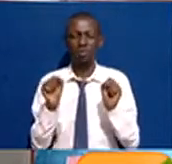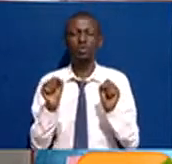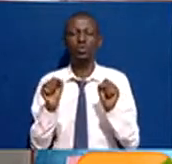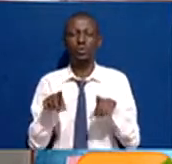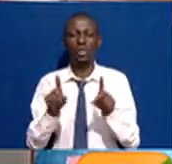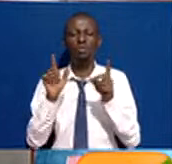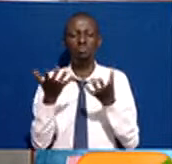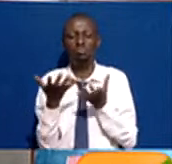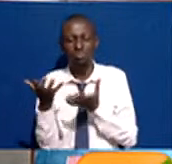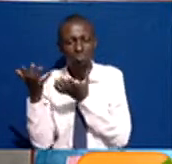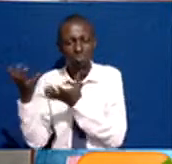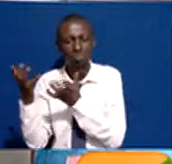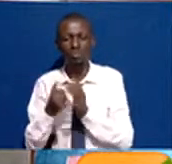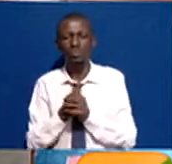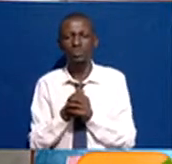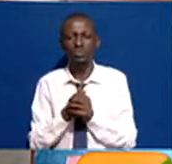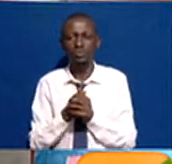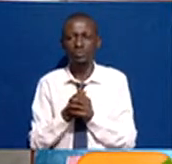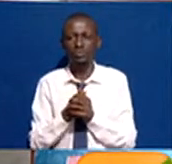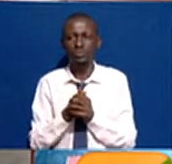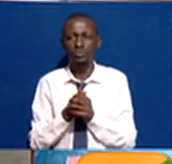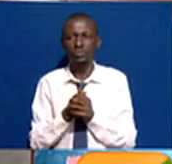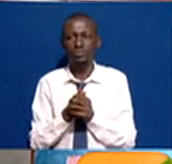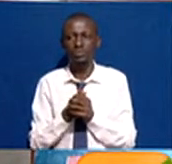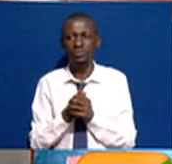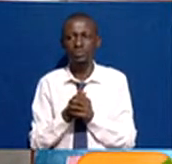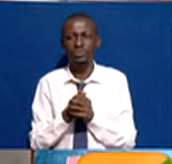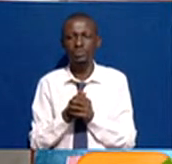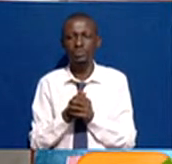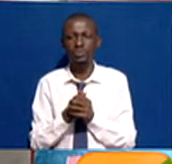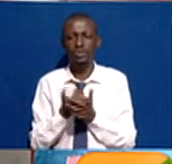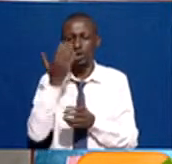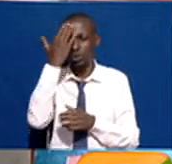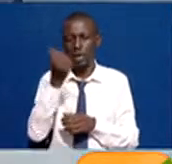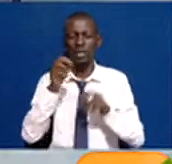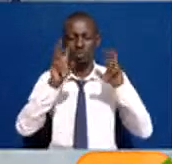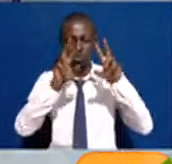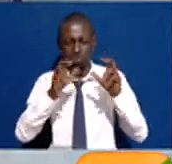is the reason why we do that. Yes. Wow. Yes.